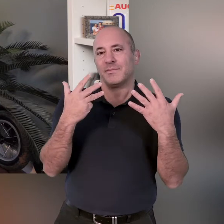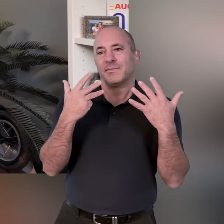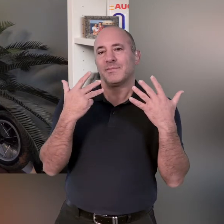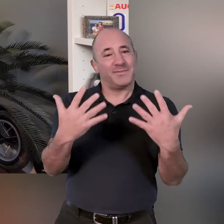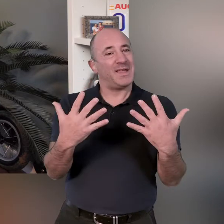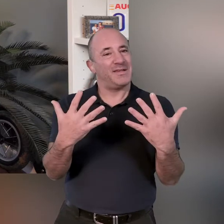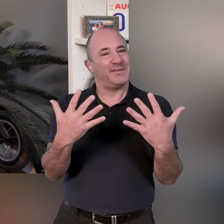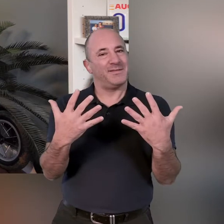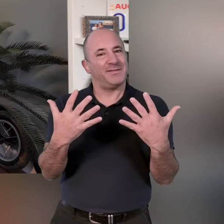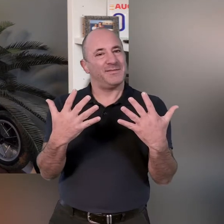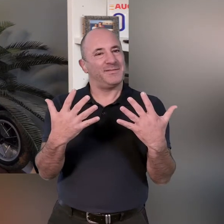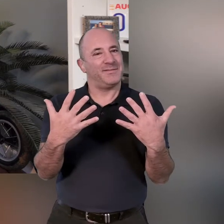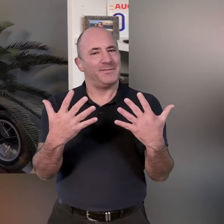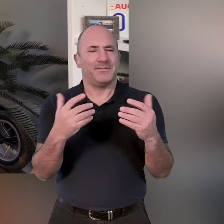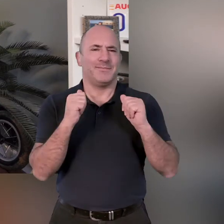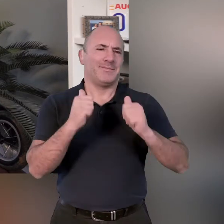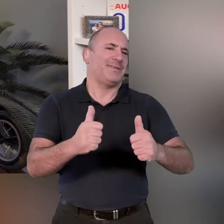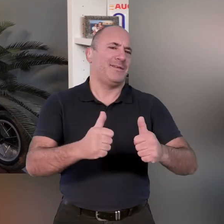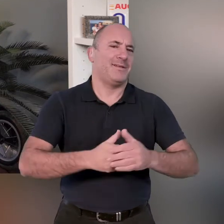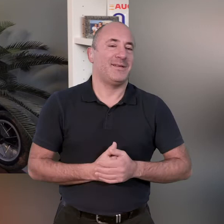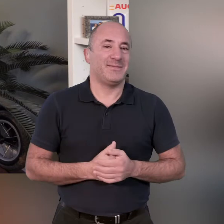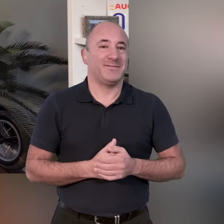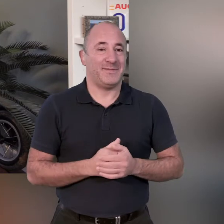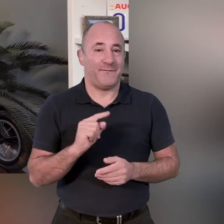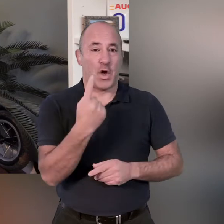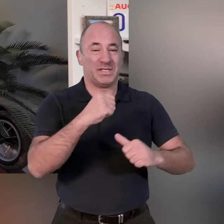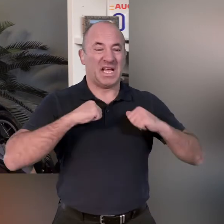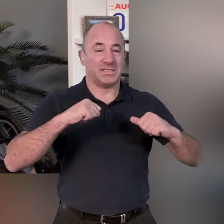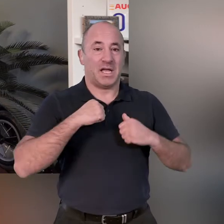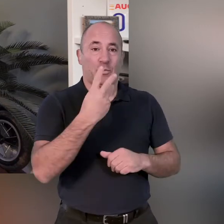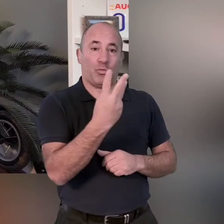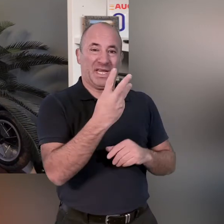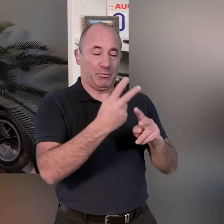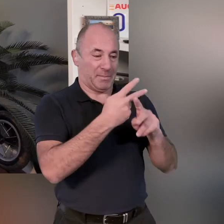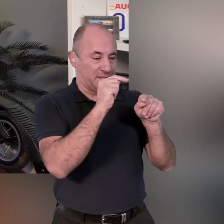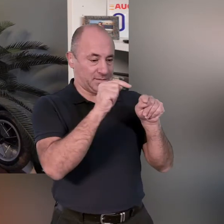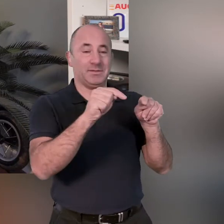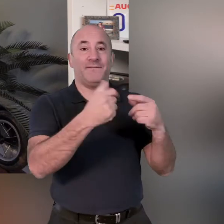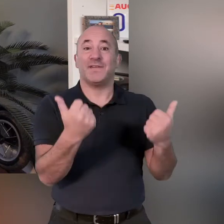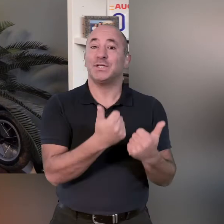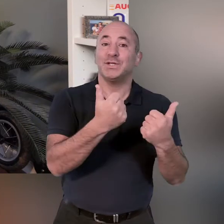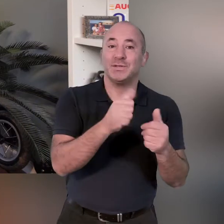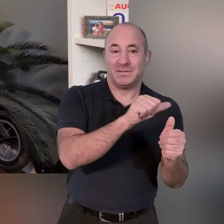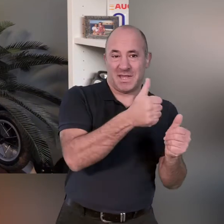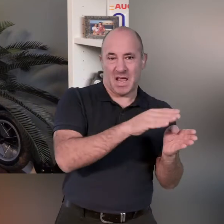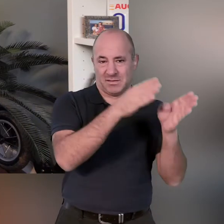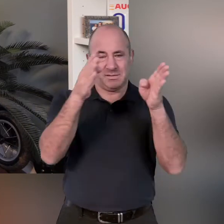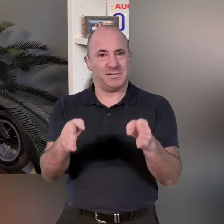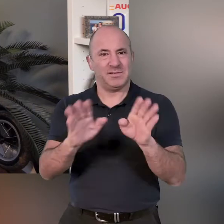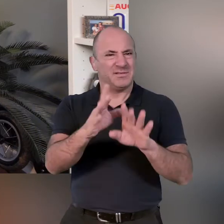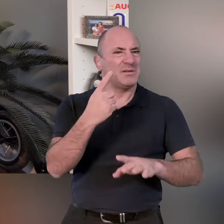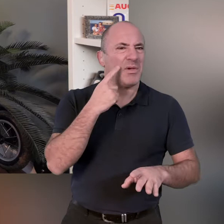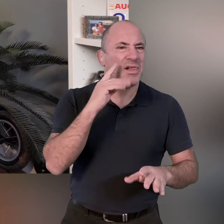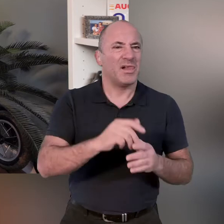9, last one, 10. Excellent. So that is 3 sets done of the first exercise. The next one we're going to do is